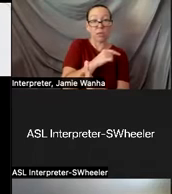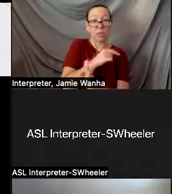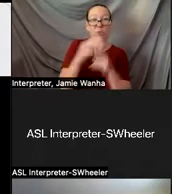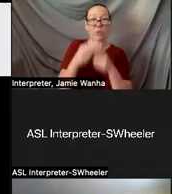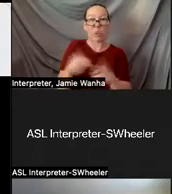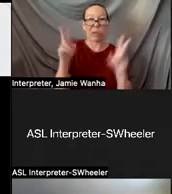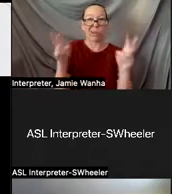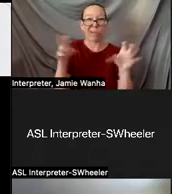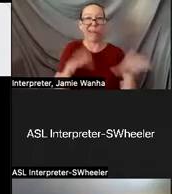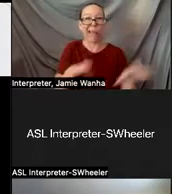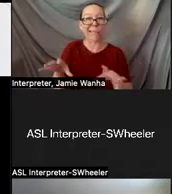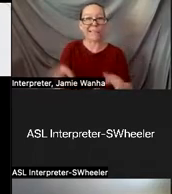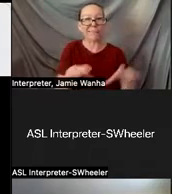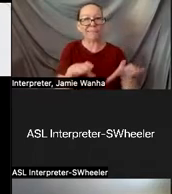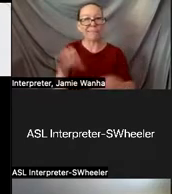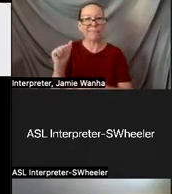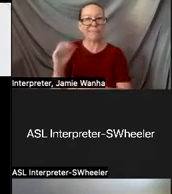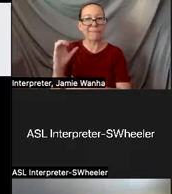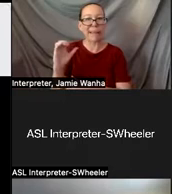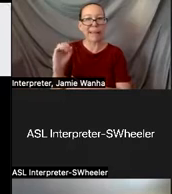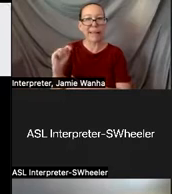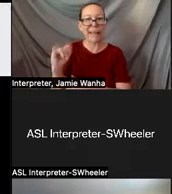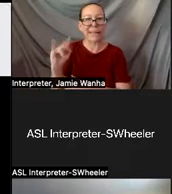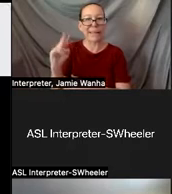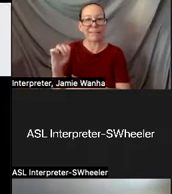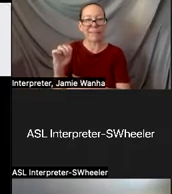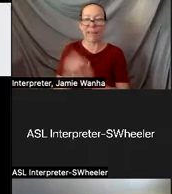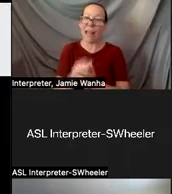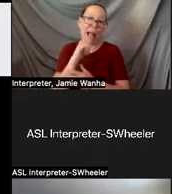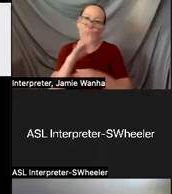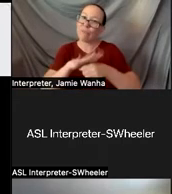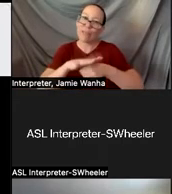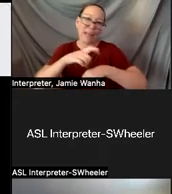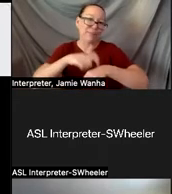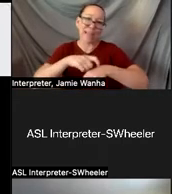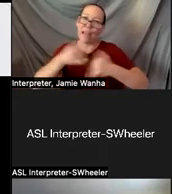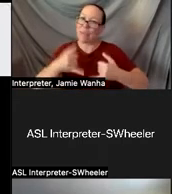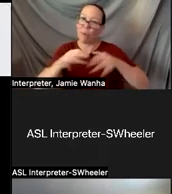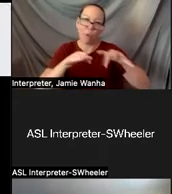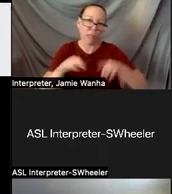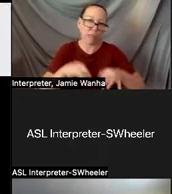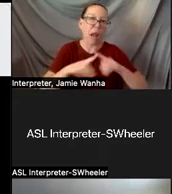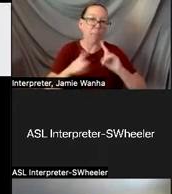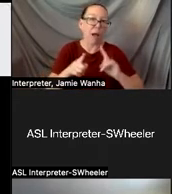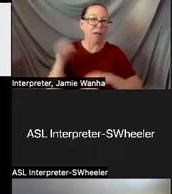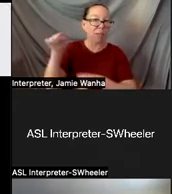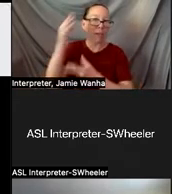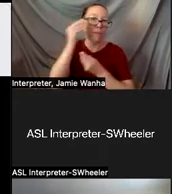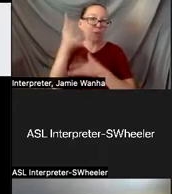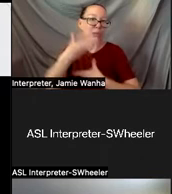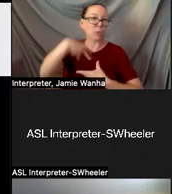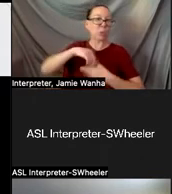develop this, but this is documented in our report. The next one, the city of San Diego